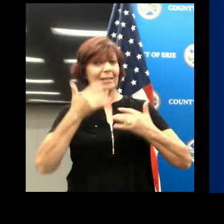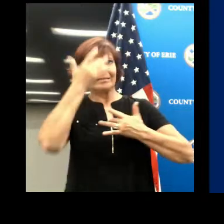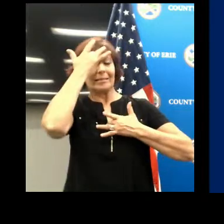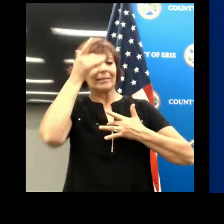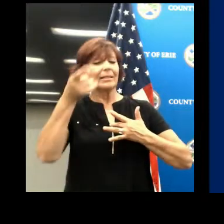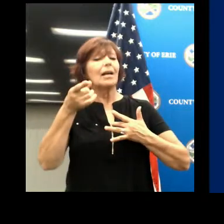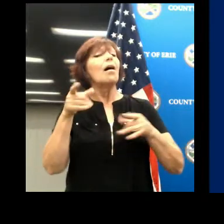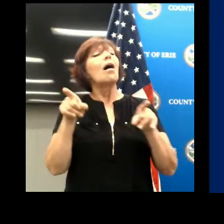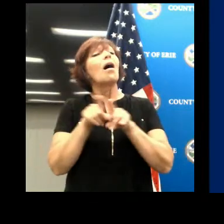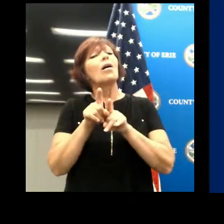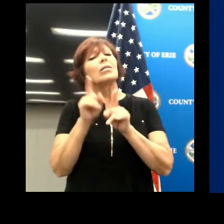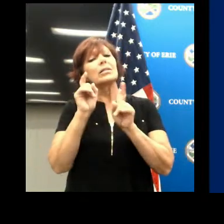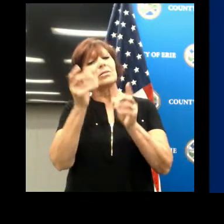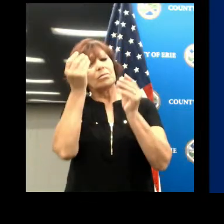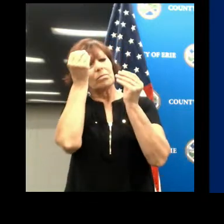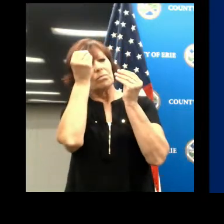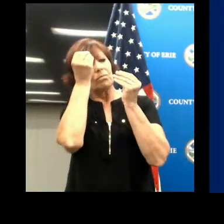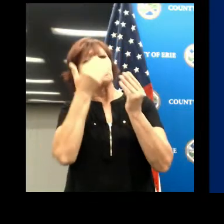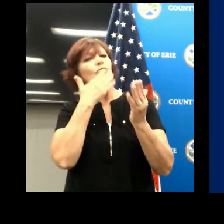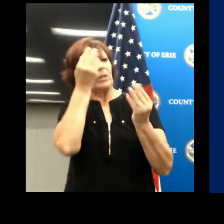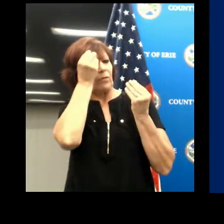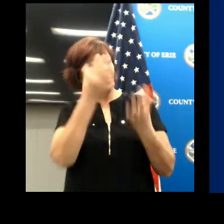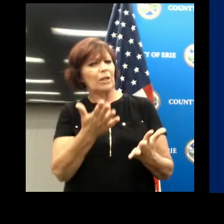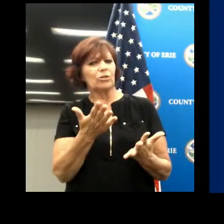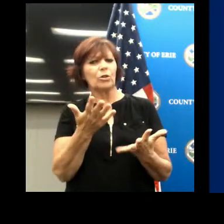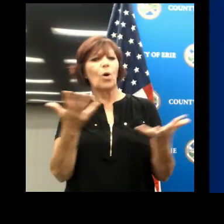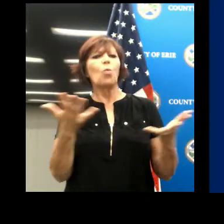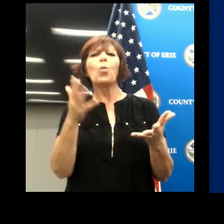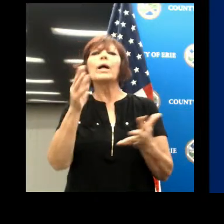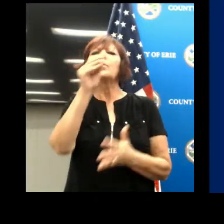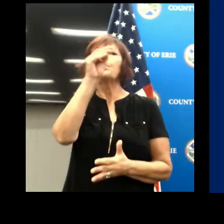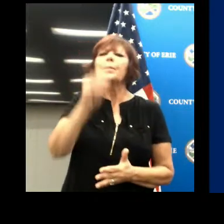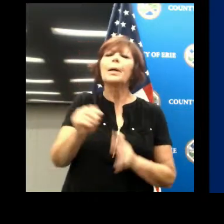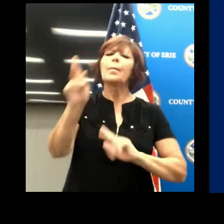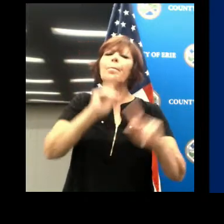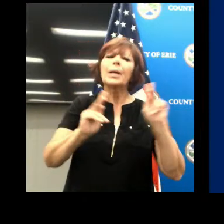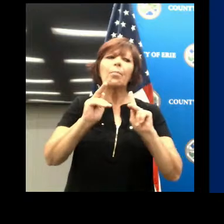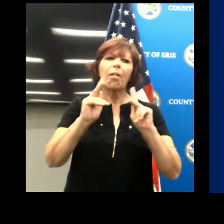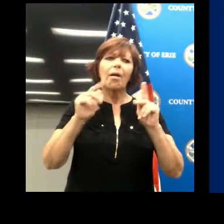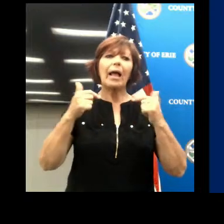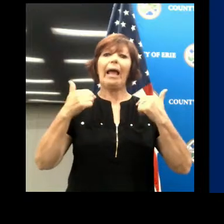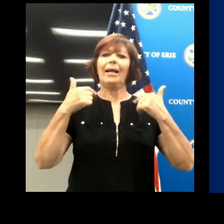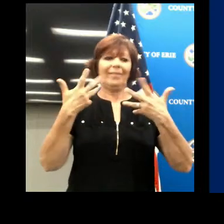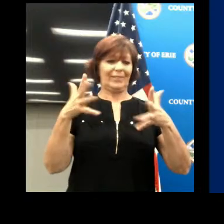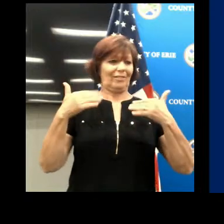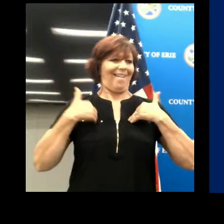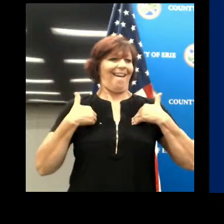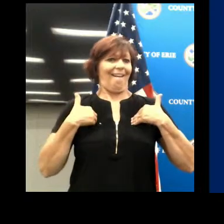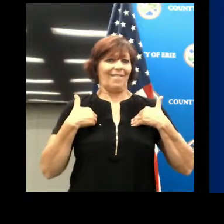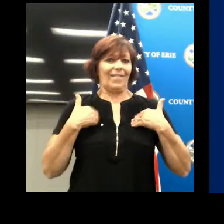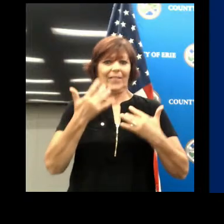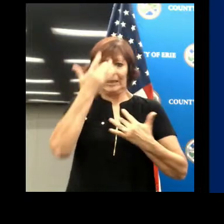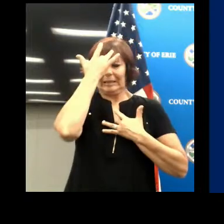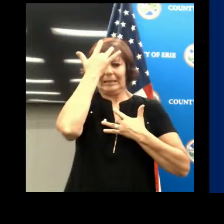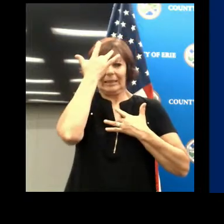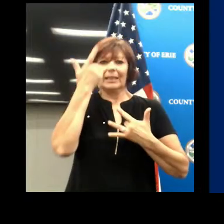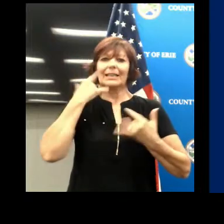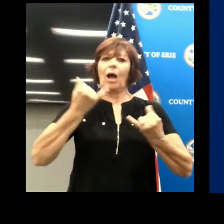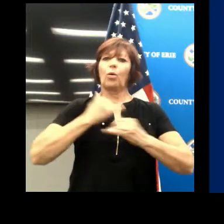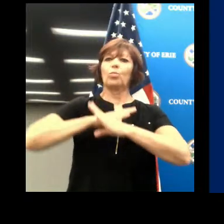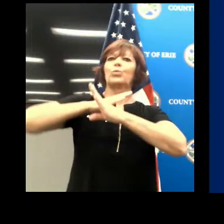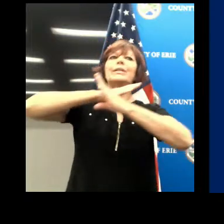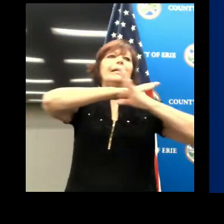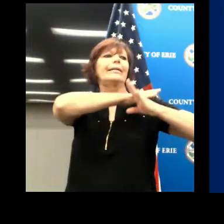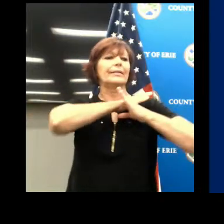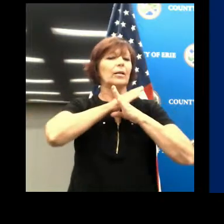great information about what the proportion of people in our community who have been exposed and have some type of immune protection, although we